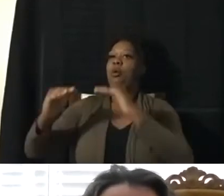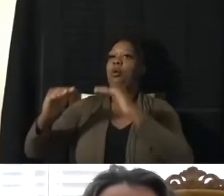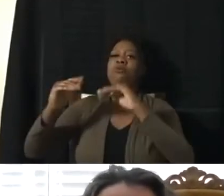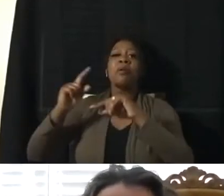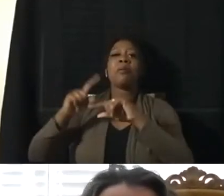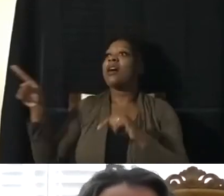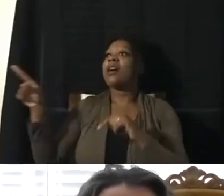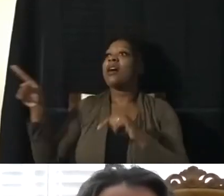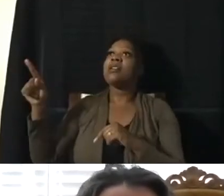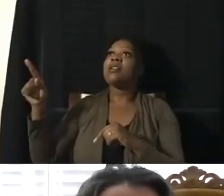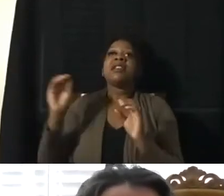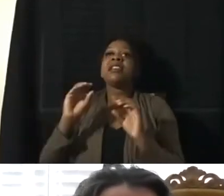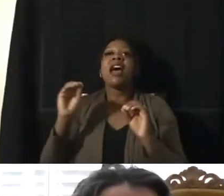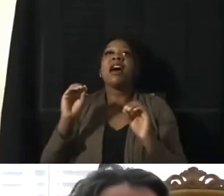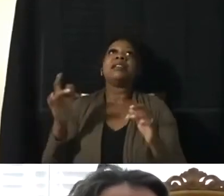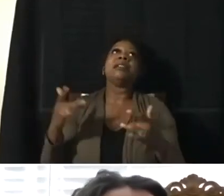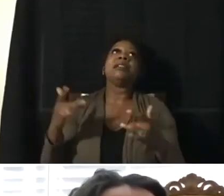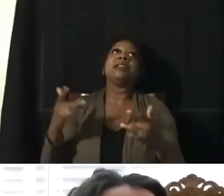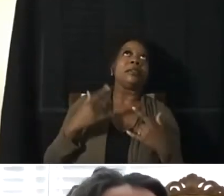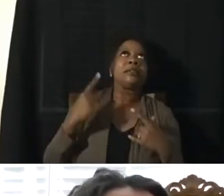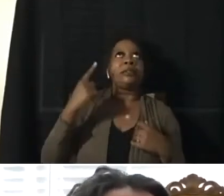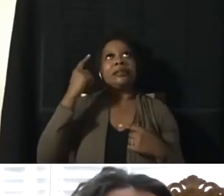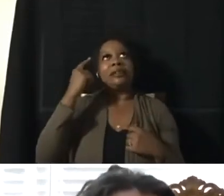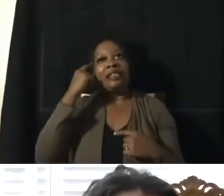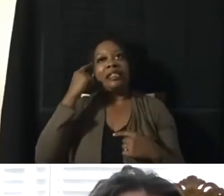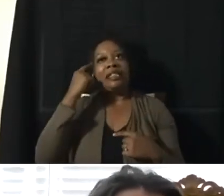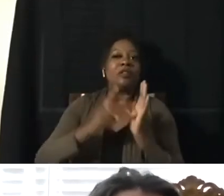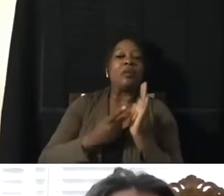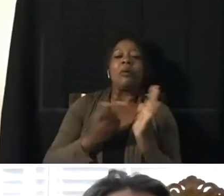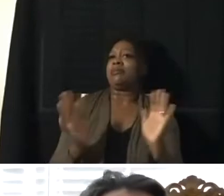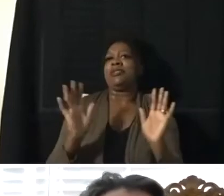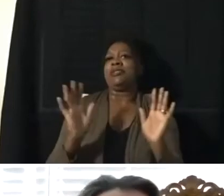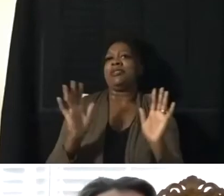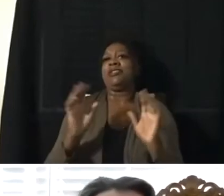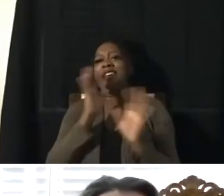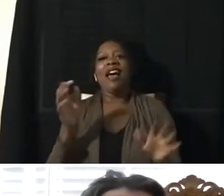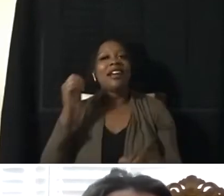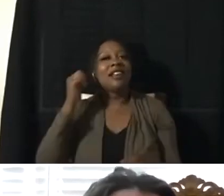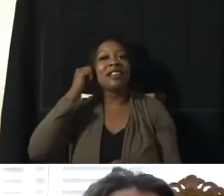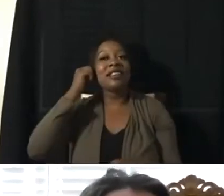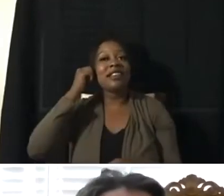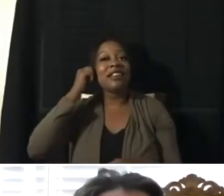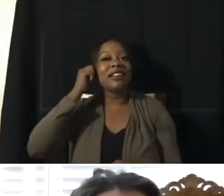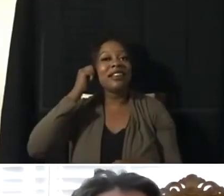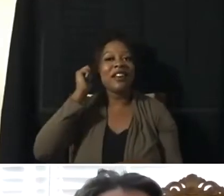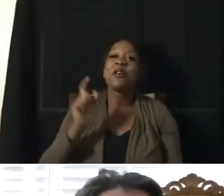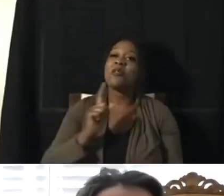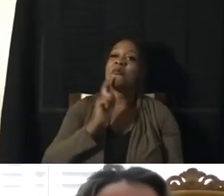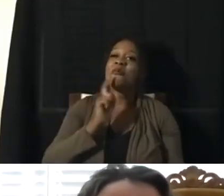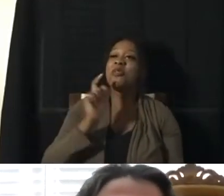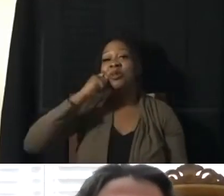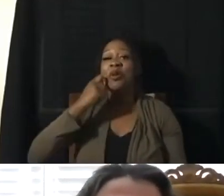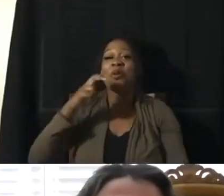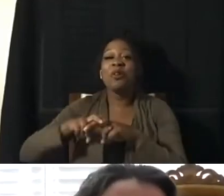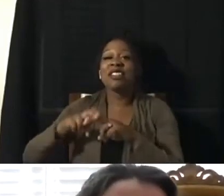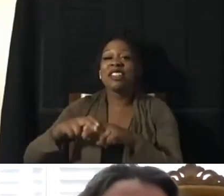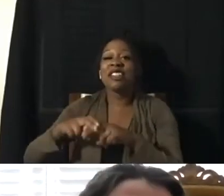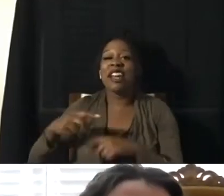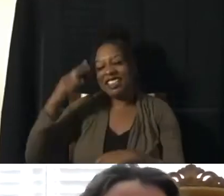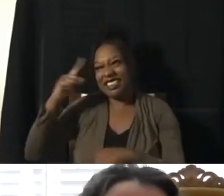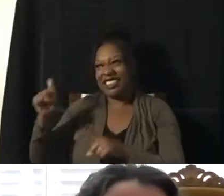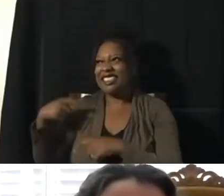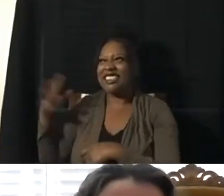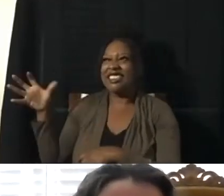a really cool chair that I kind of wish I'd taken when the office shut down, because it's super cool. But I mean, again, it was like